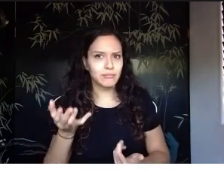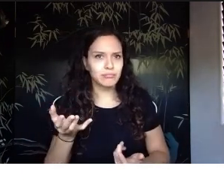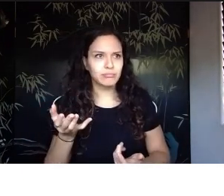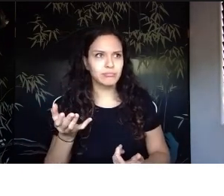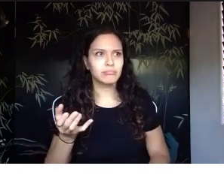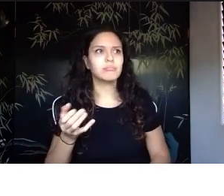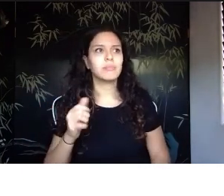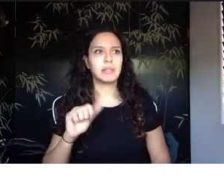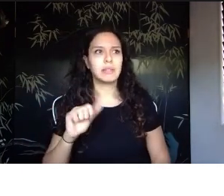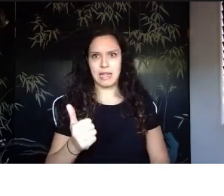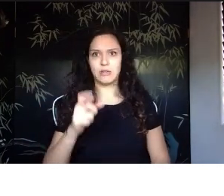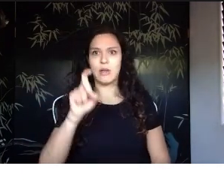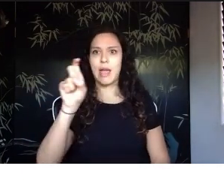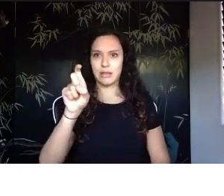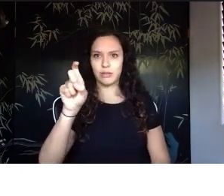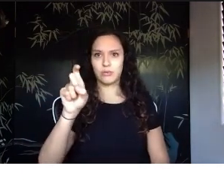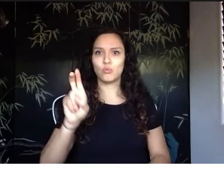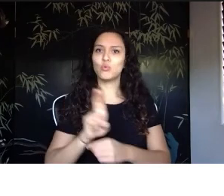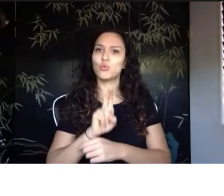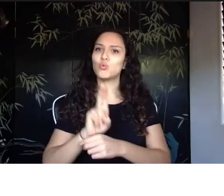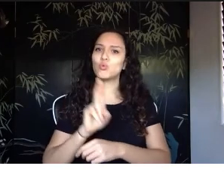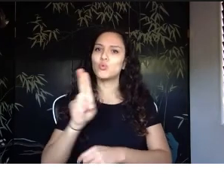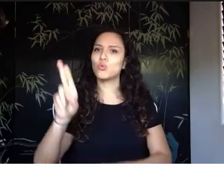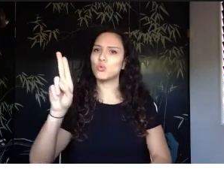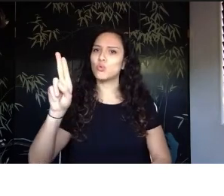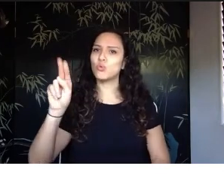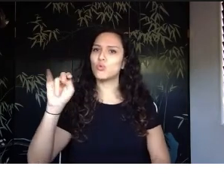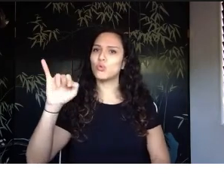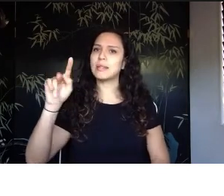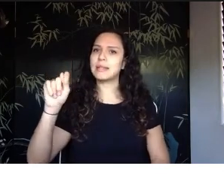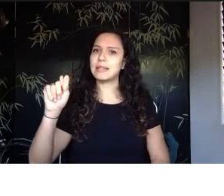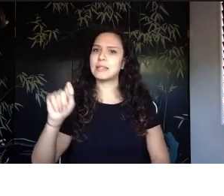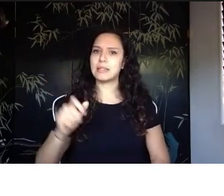want out of a total of 10 people?